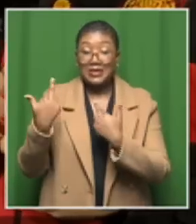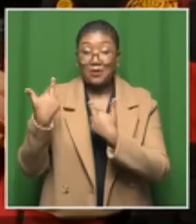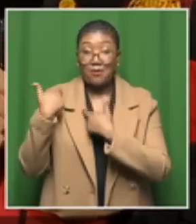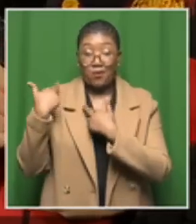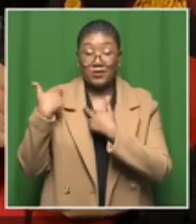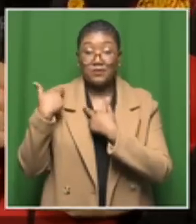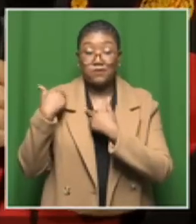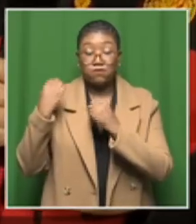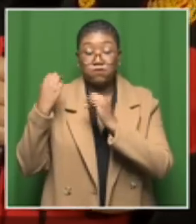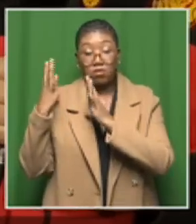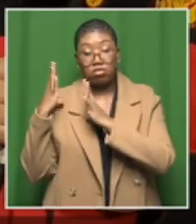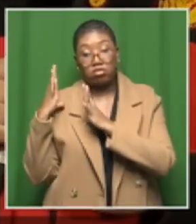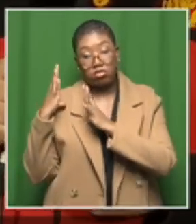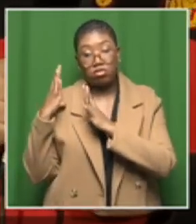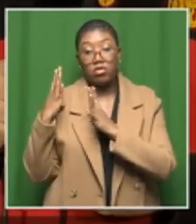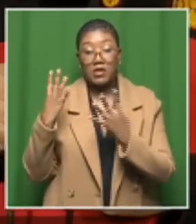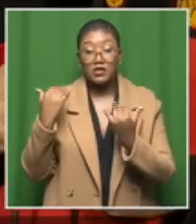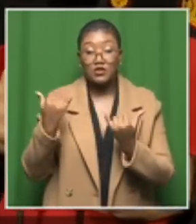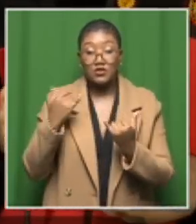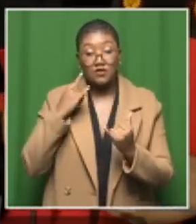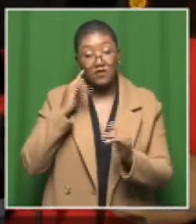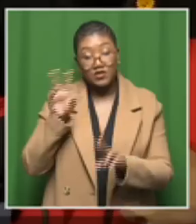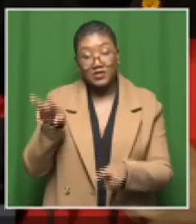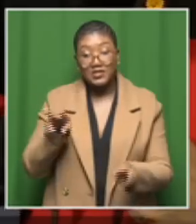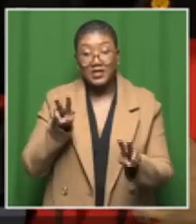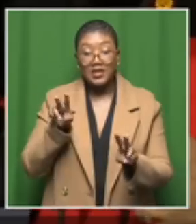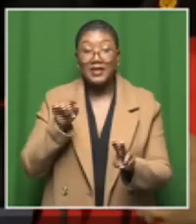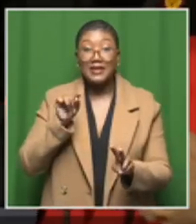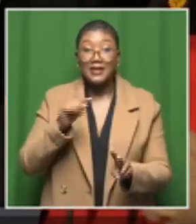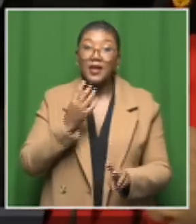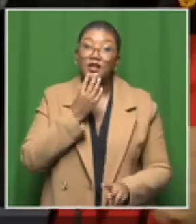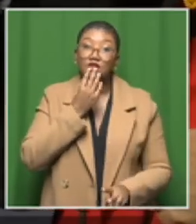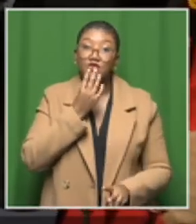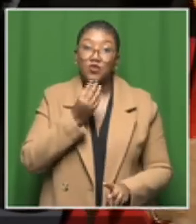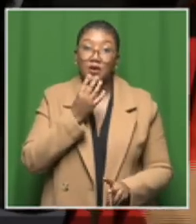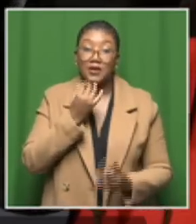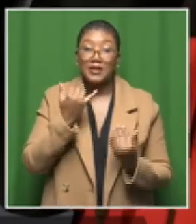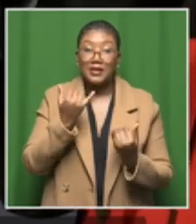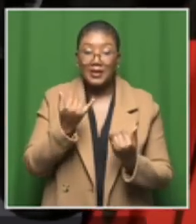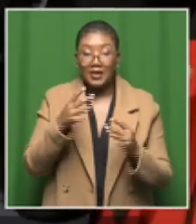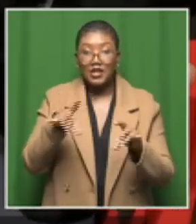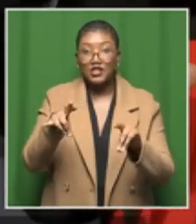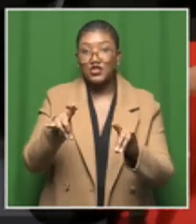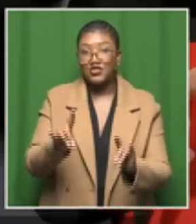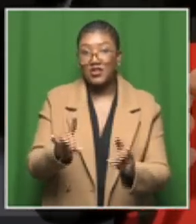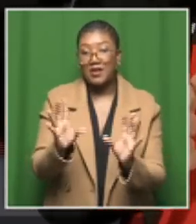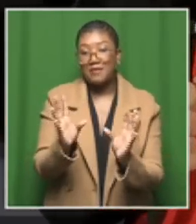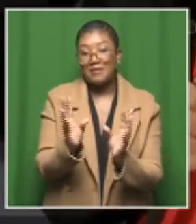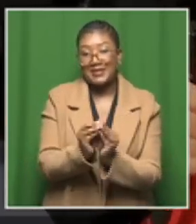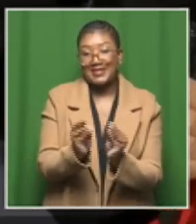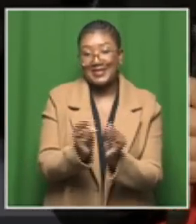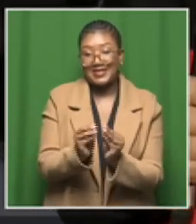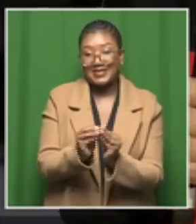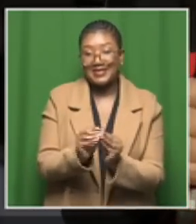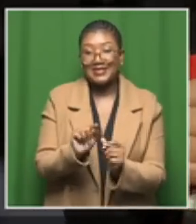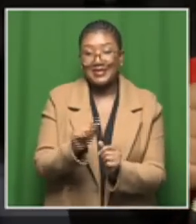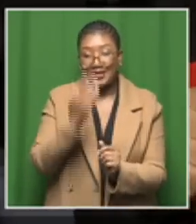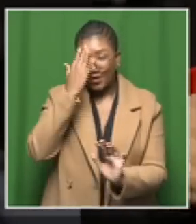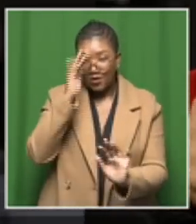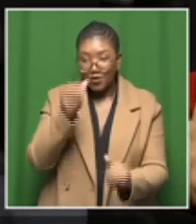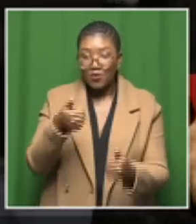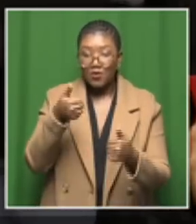that today, Gwede Mantashe will be chairing that particular cabinet meeting, noting that he is a socialist and communist, and particularly